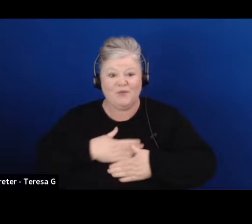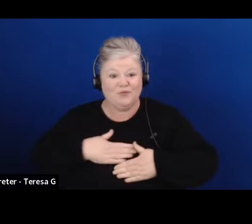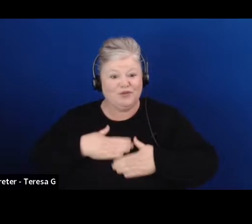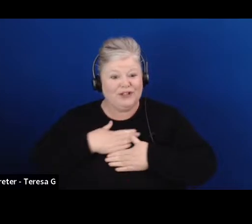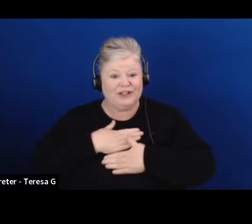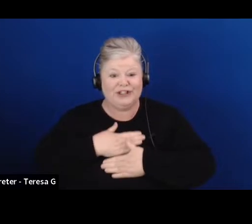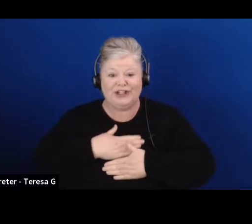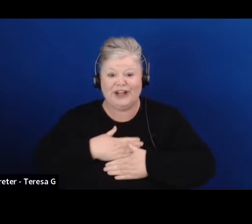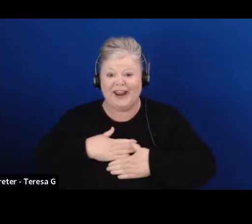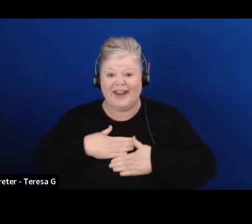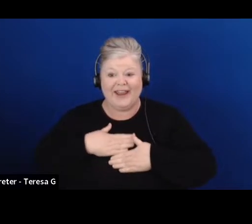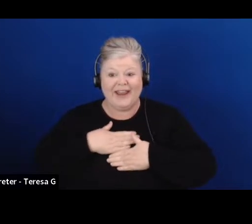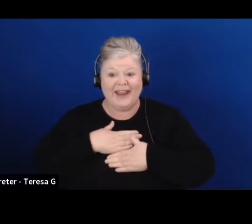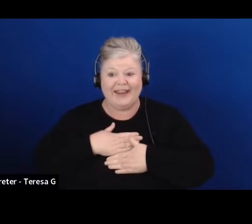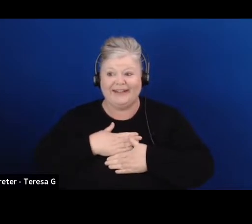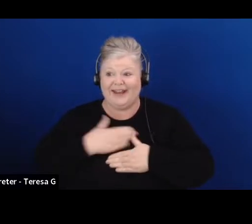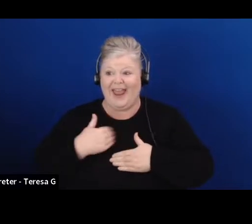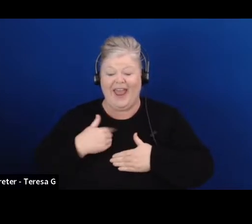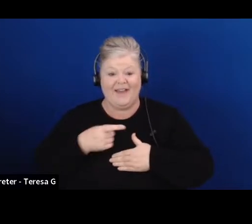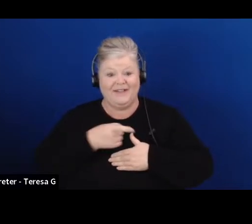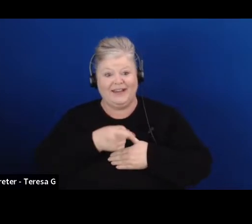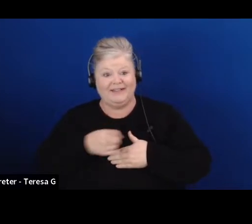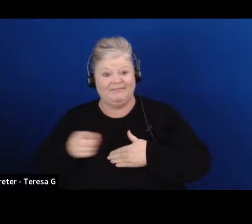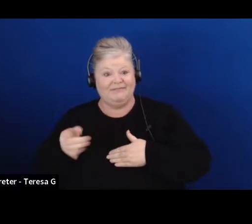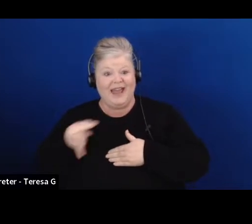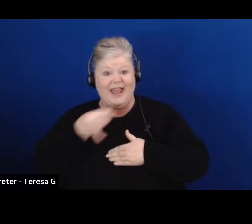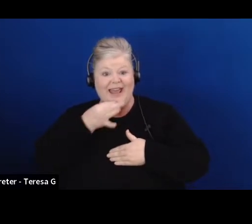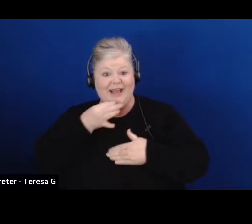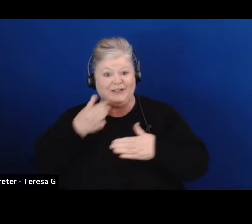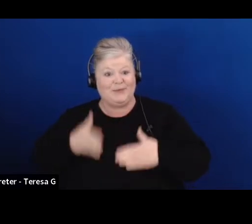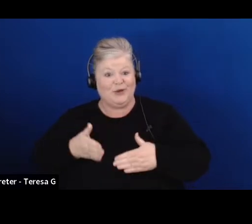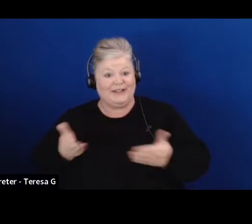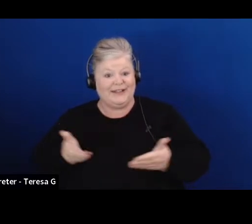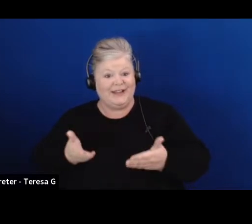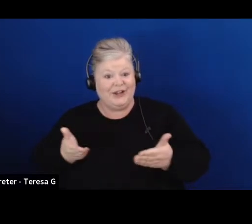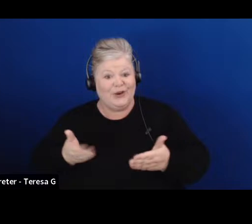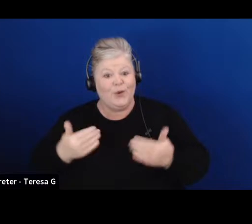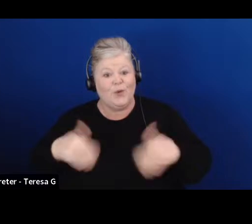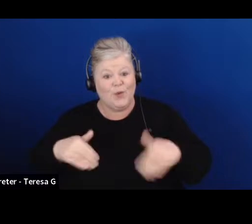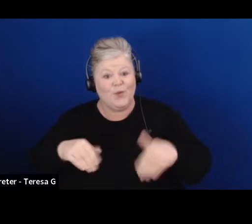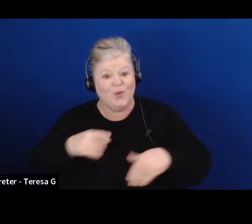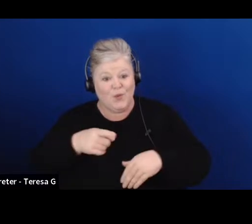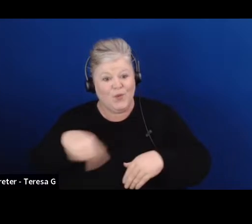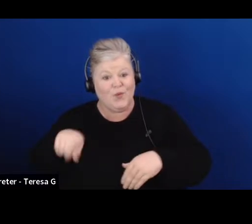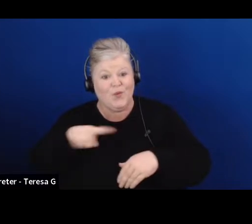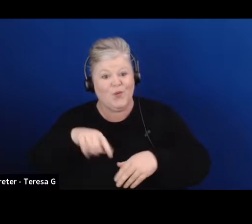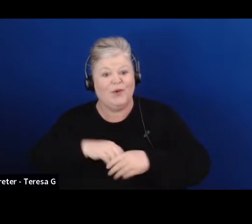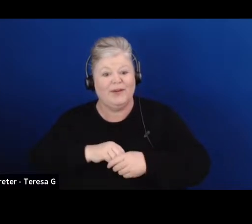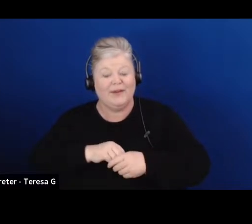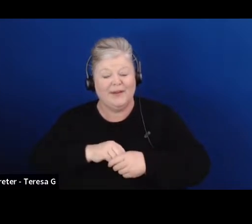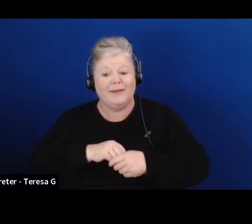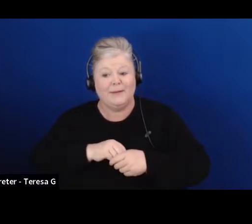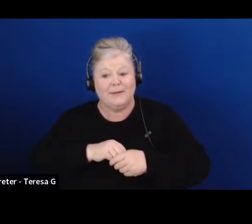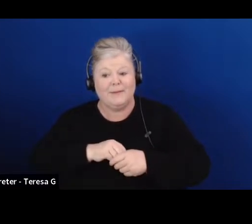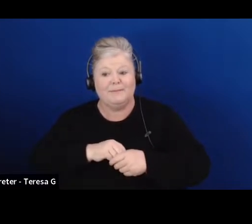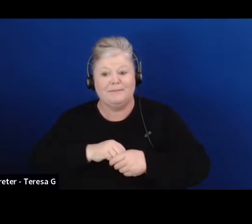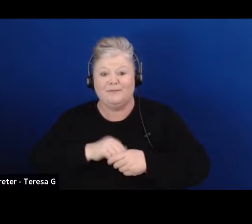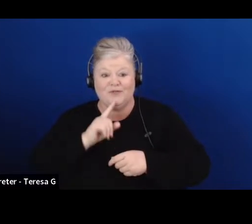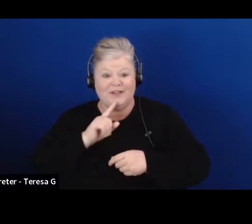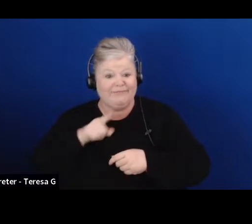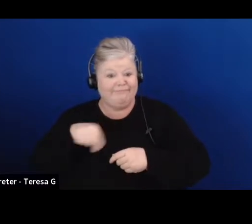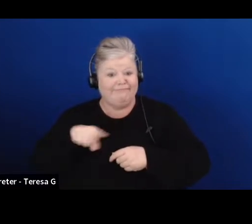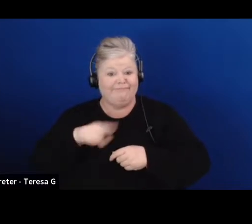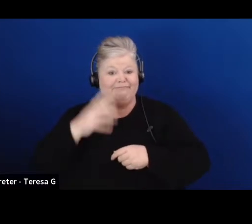this level of expertise. All of you have been navigating hearing loss either